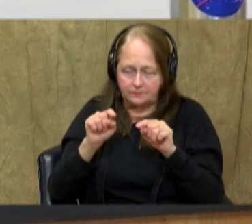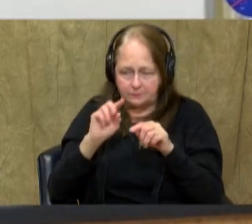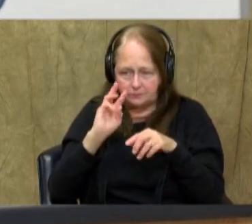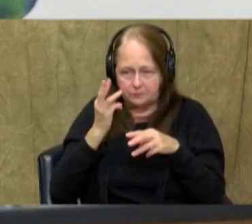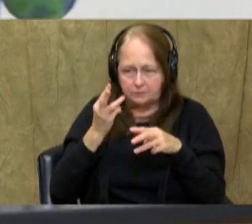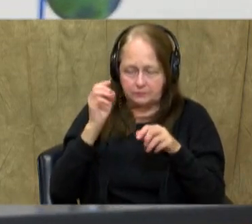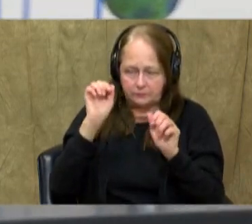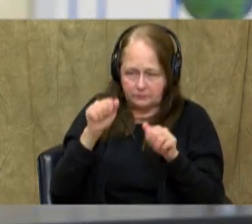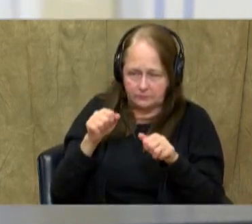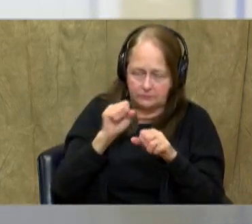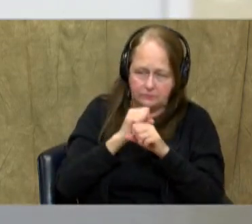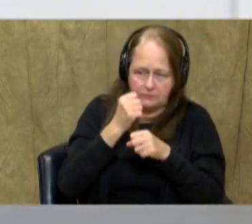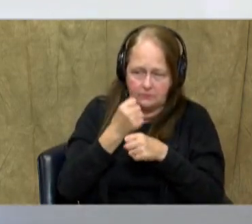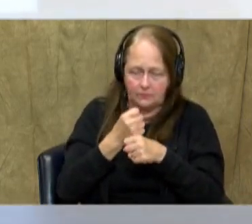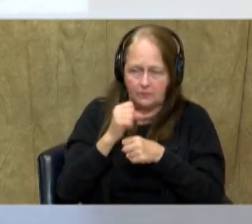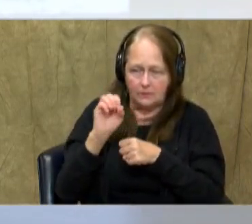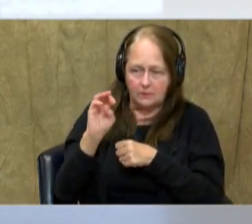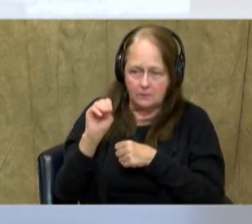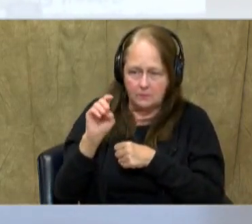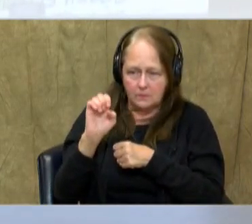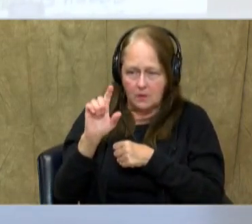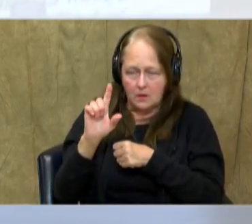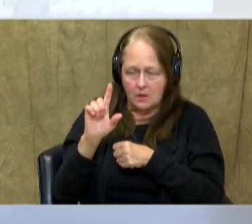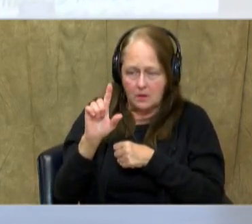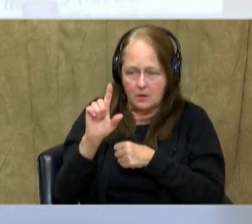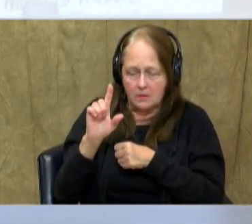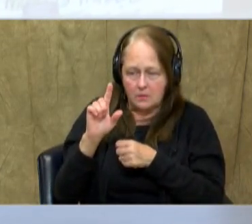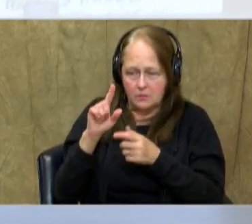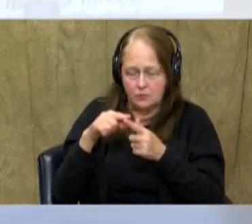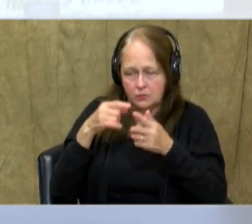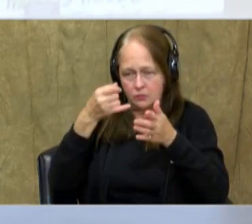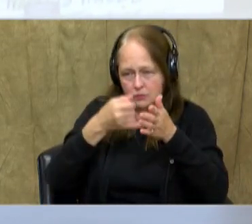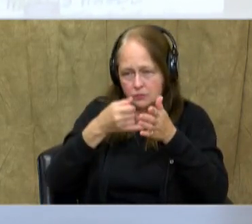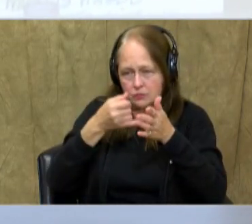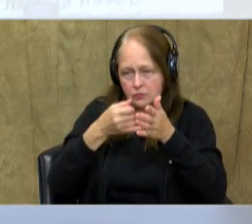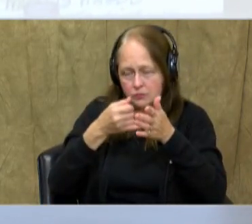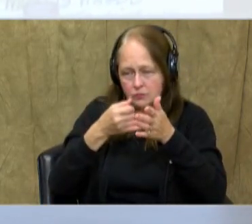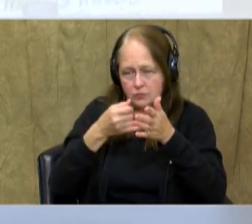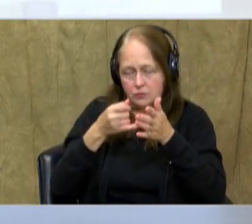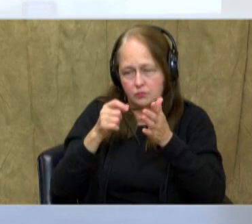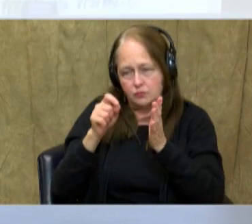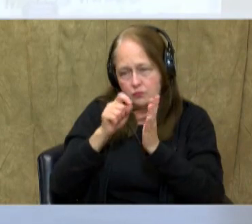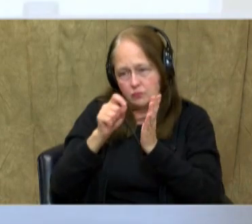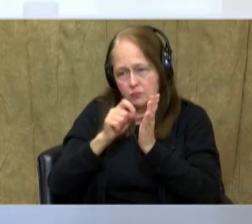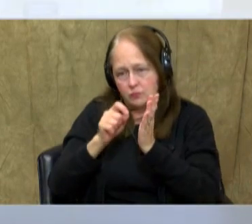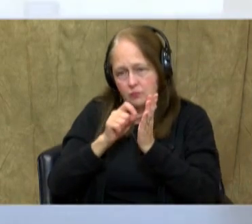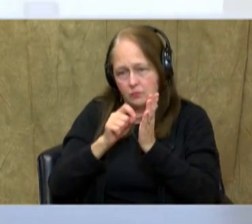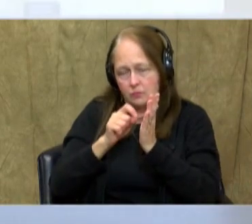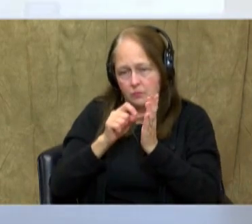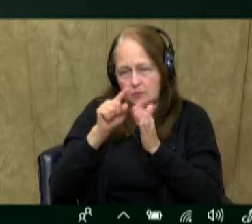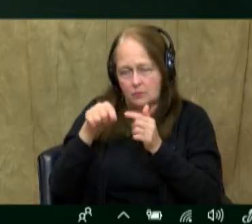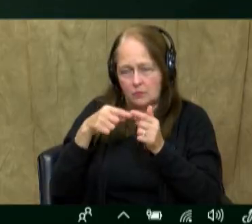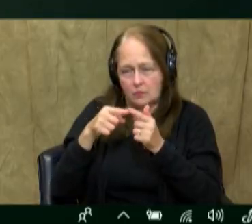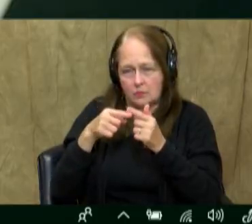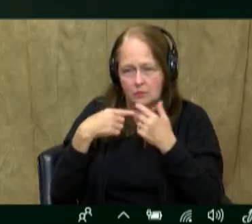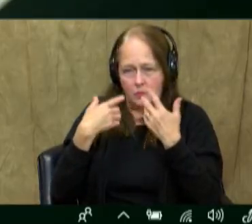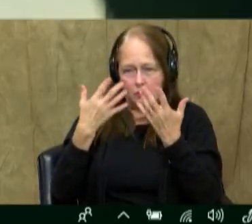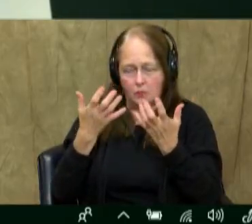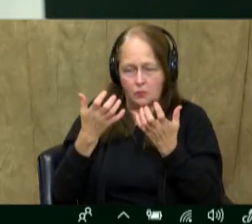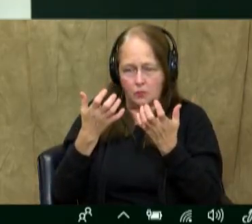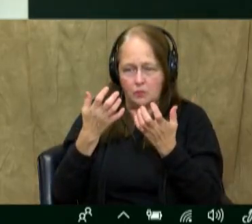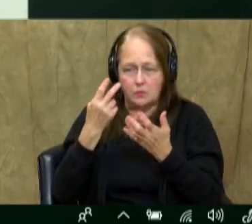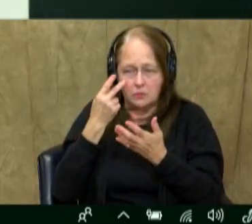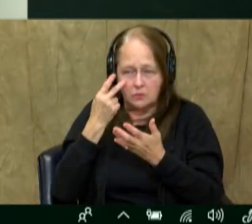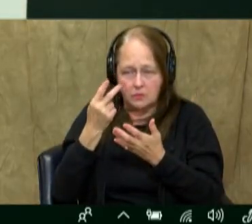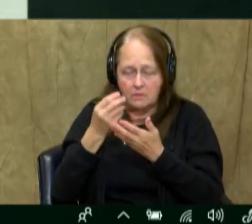can also create models by diagramming or sketching that model. So this is what I want us to look at